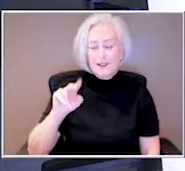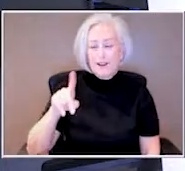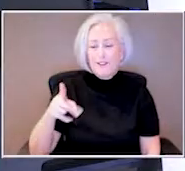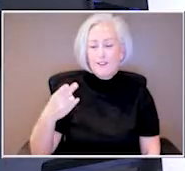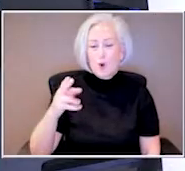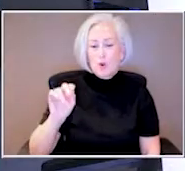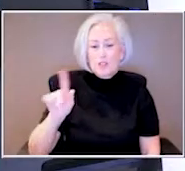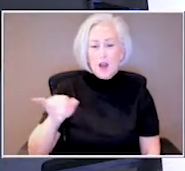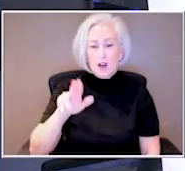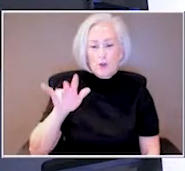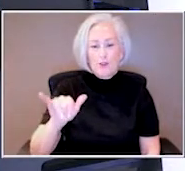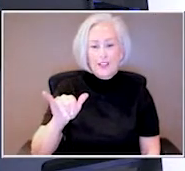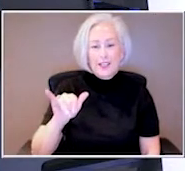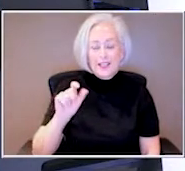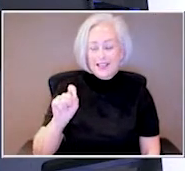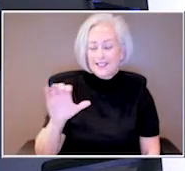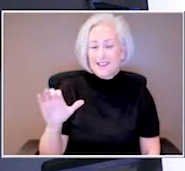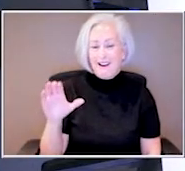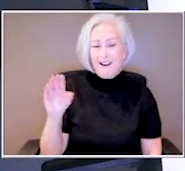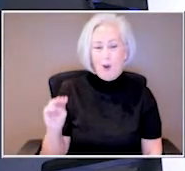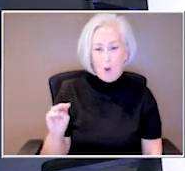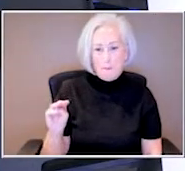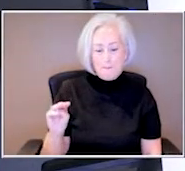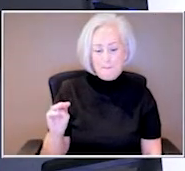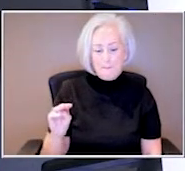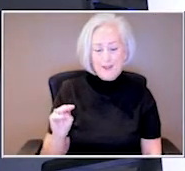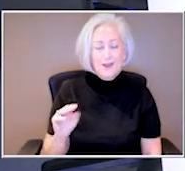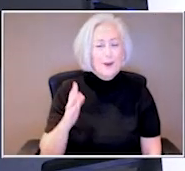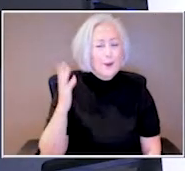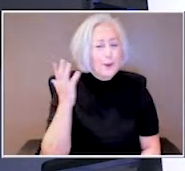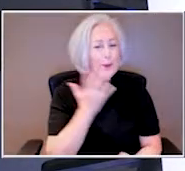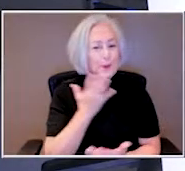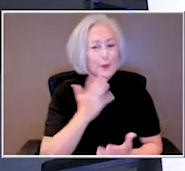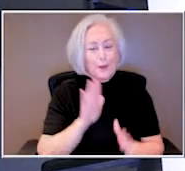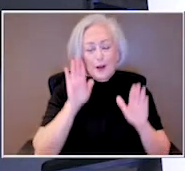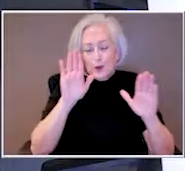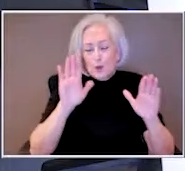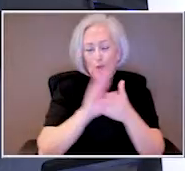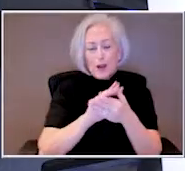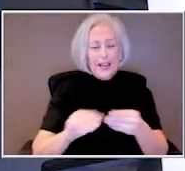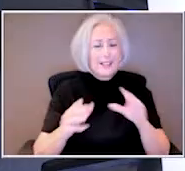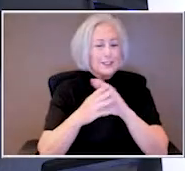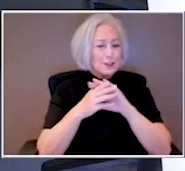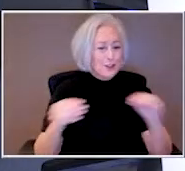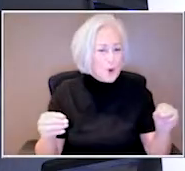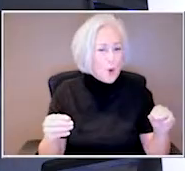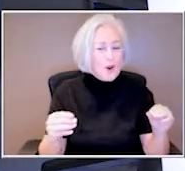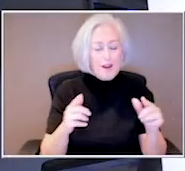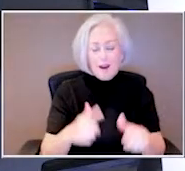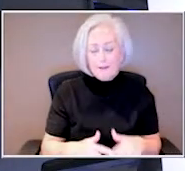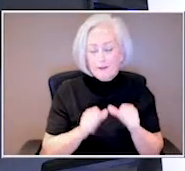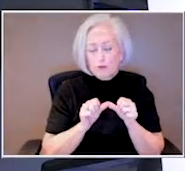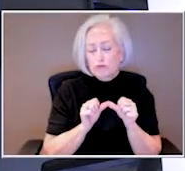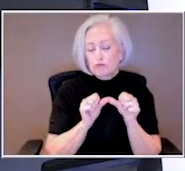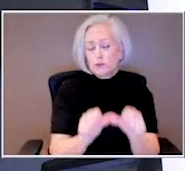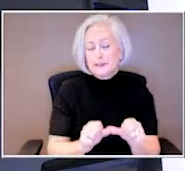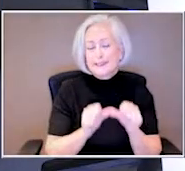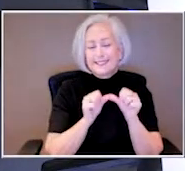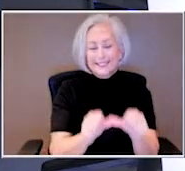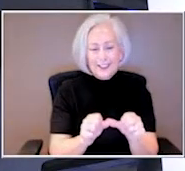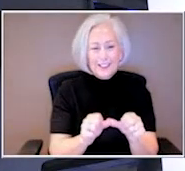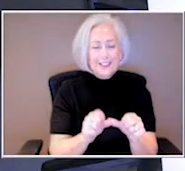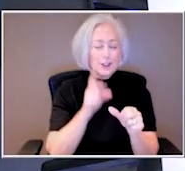great story of resilience. The passion for her photography equals the passion and love she openly feels for her medical team. So